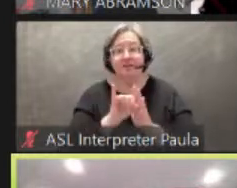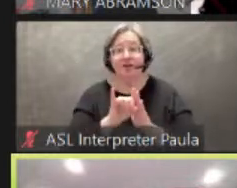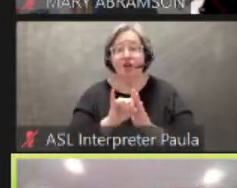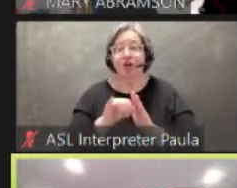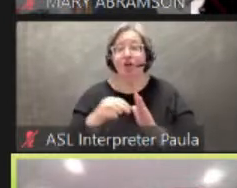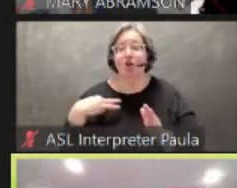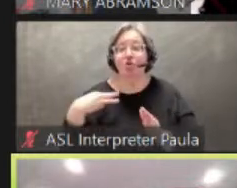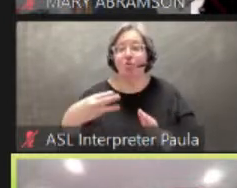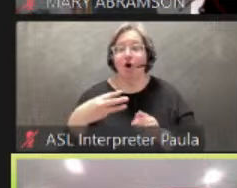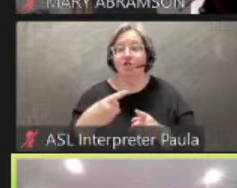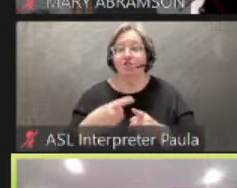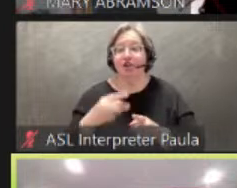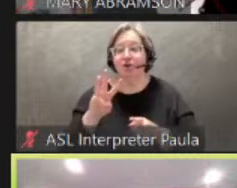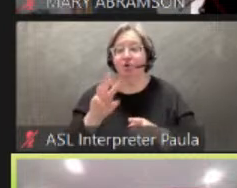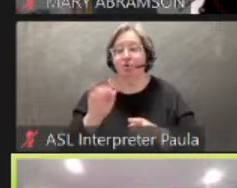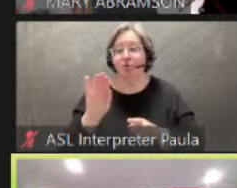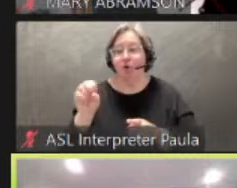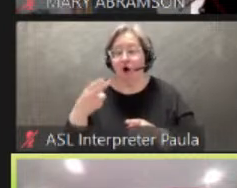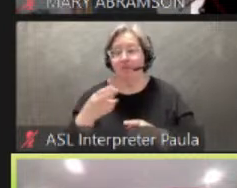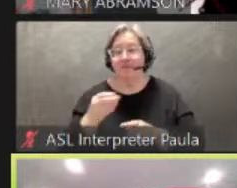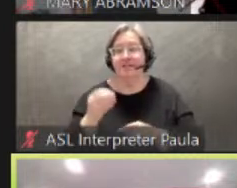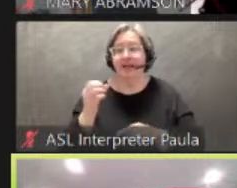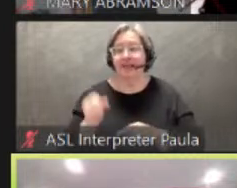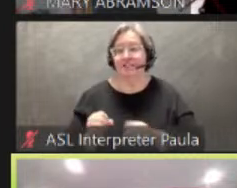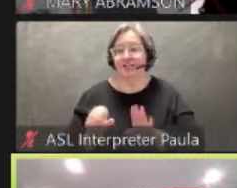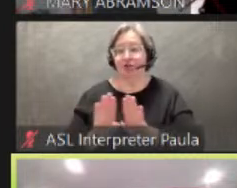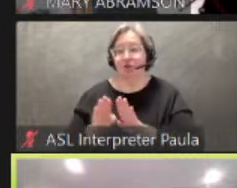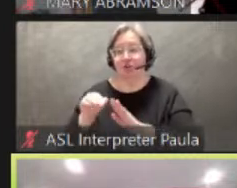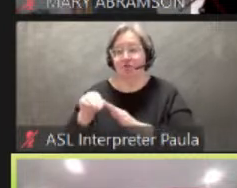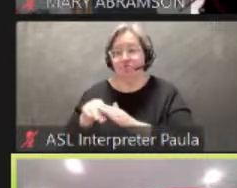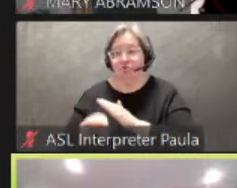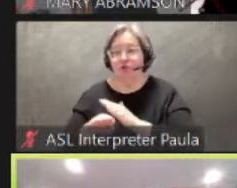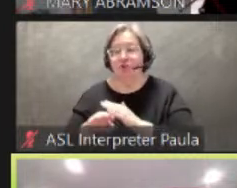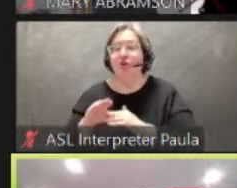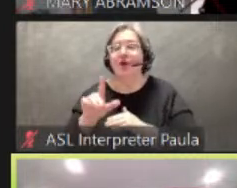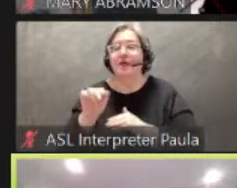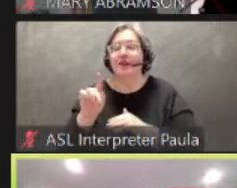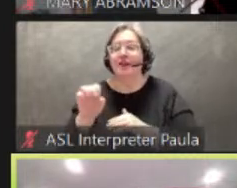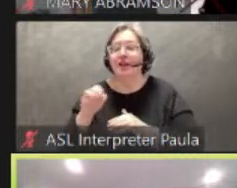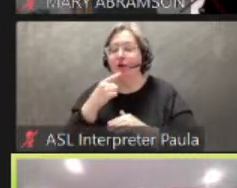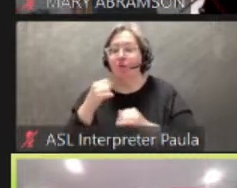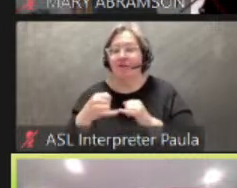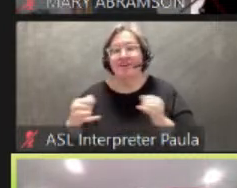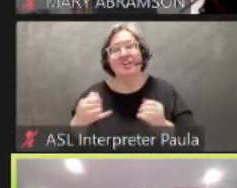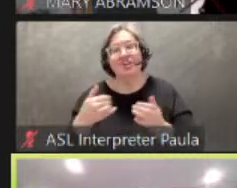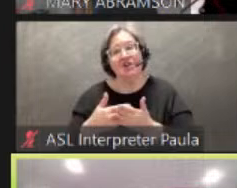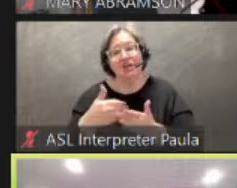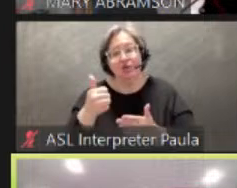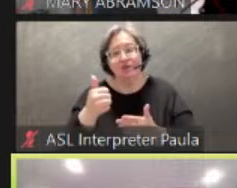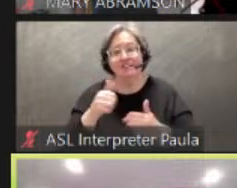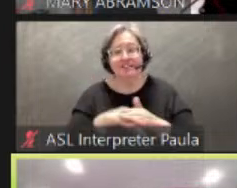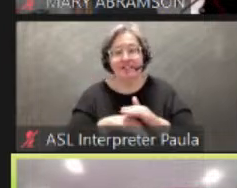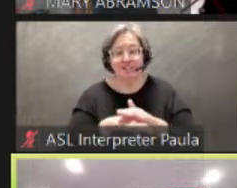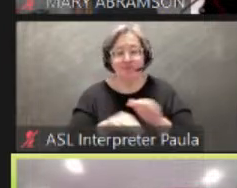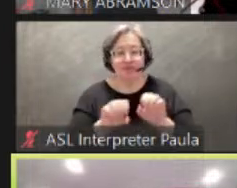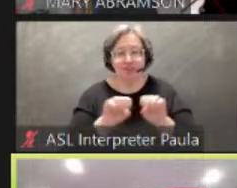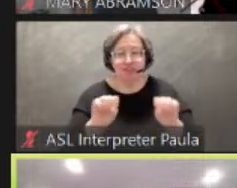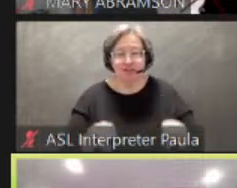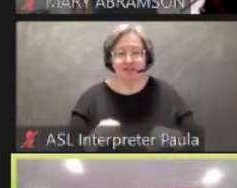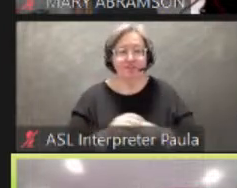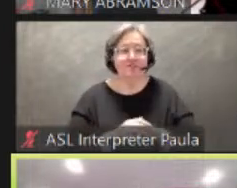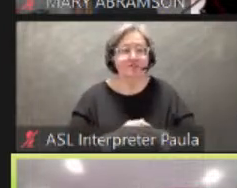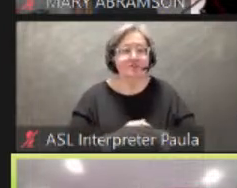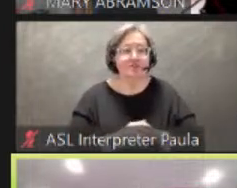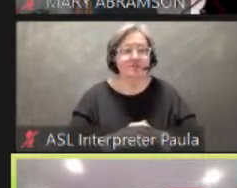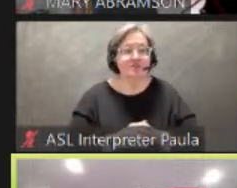Wabash station and the southern entrance to the Lake Red Line station are the nearest accessible stations. And we'll be